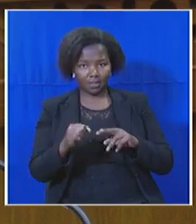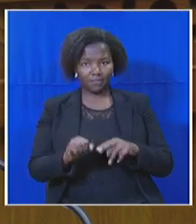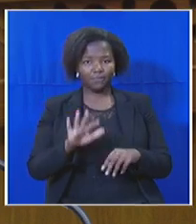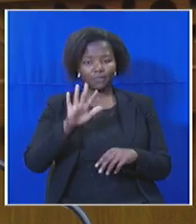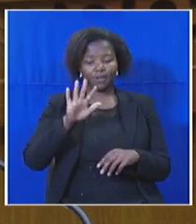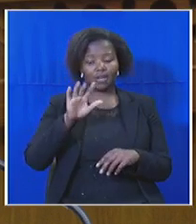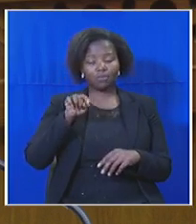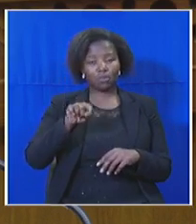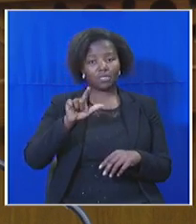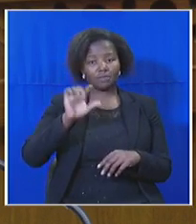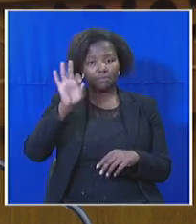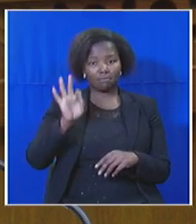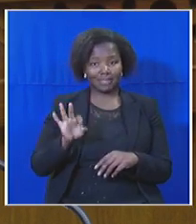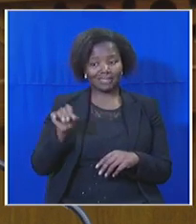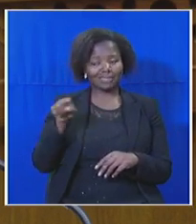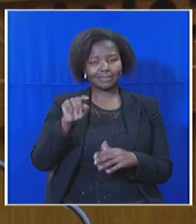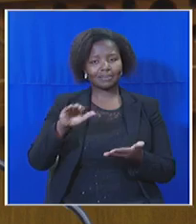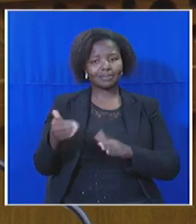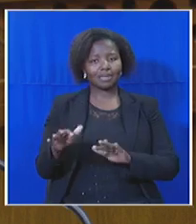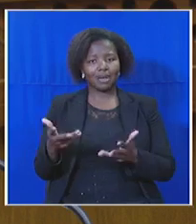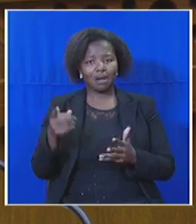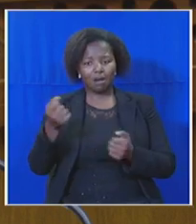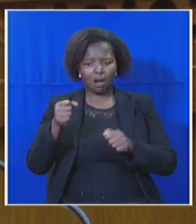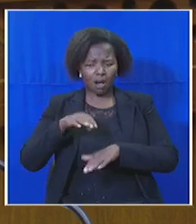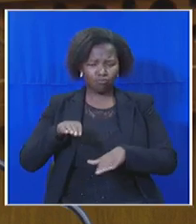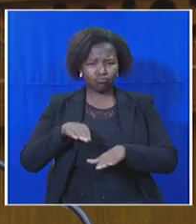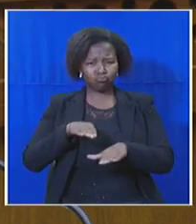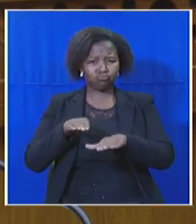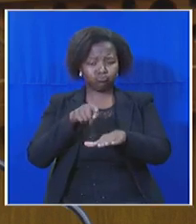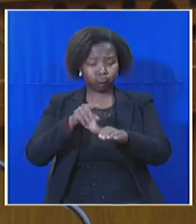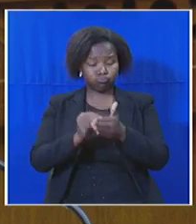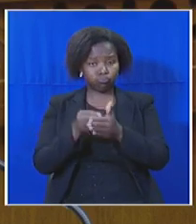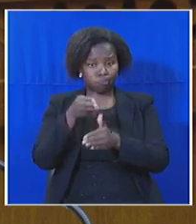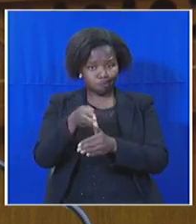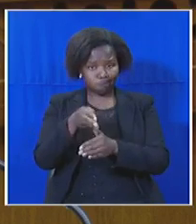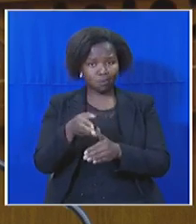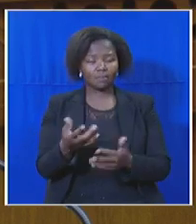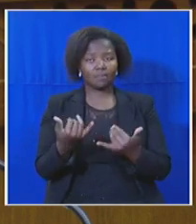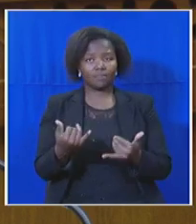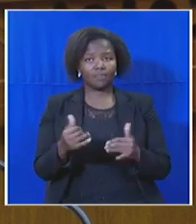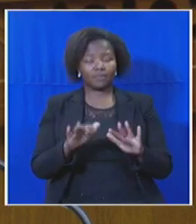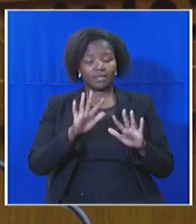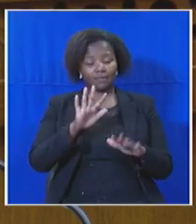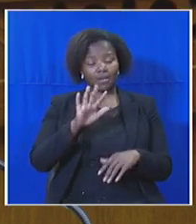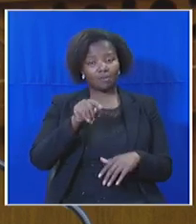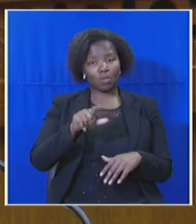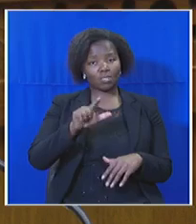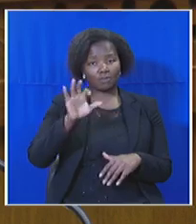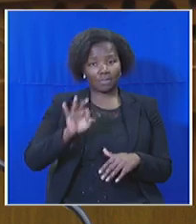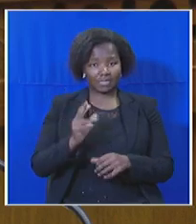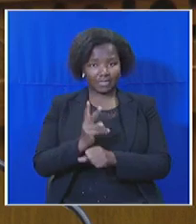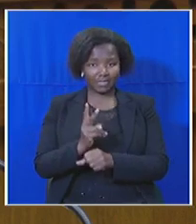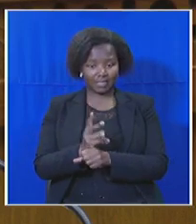5.7% were killed while pursuing suspects. And another 5.7% were